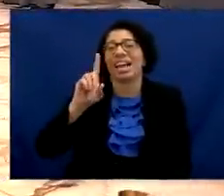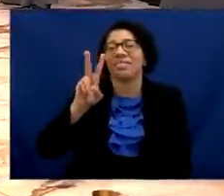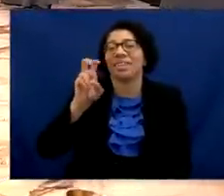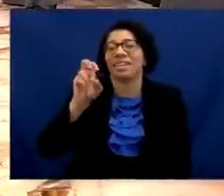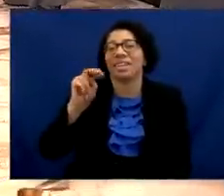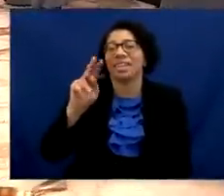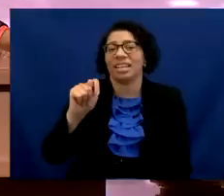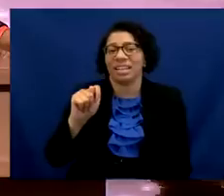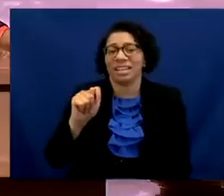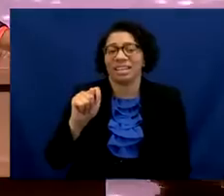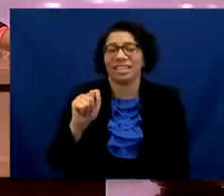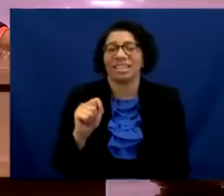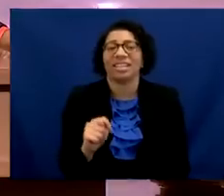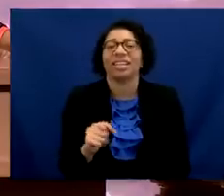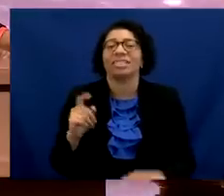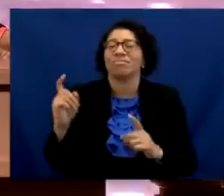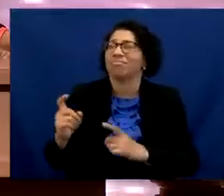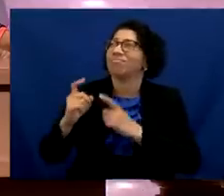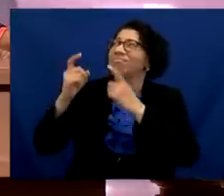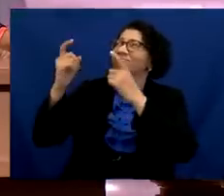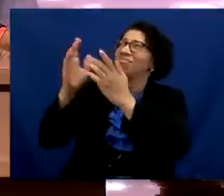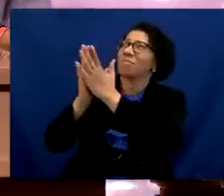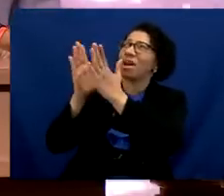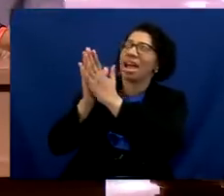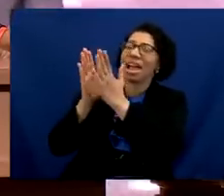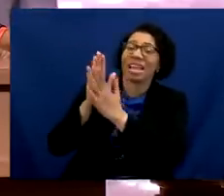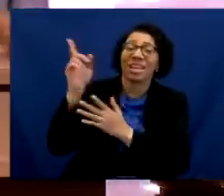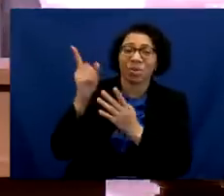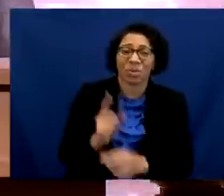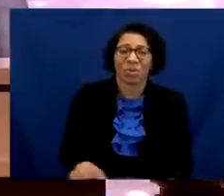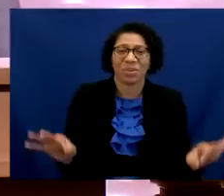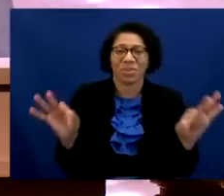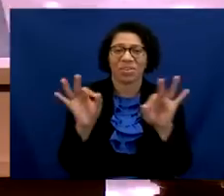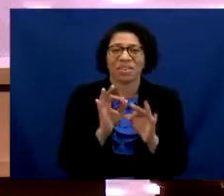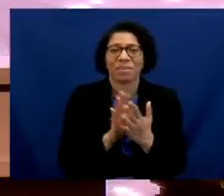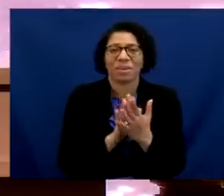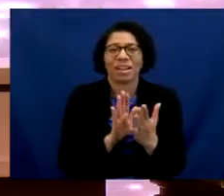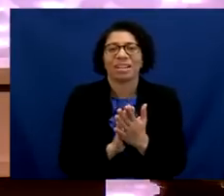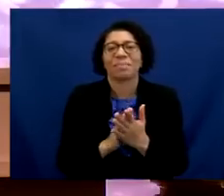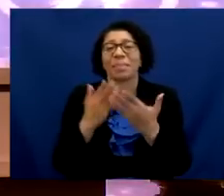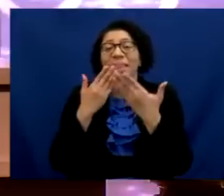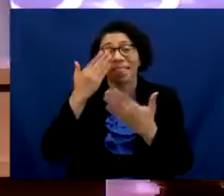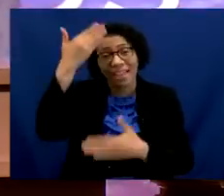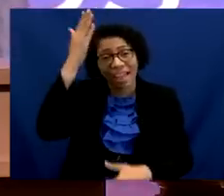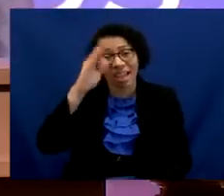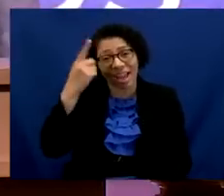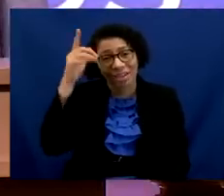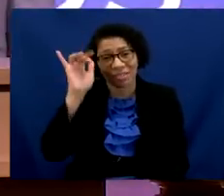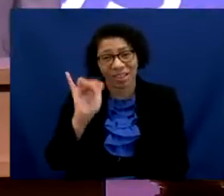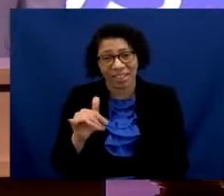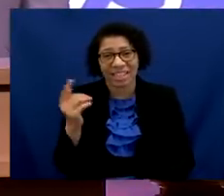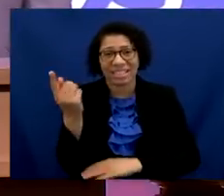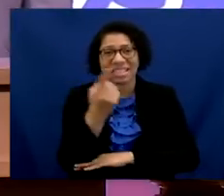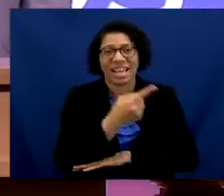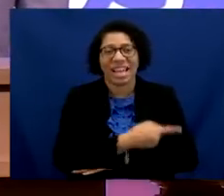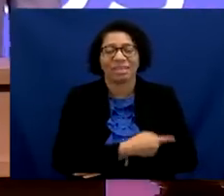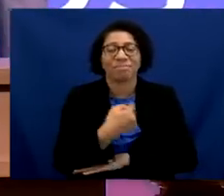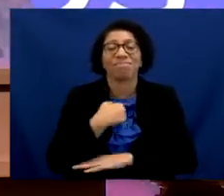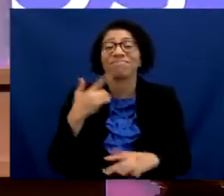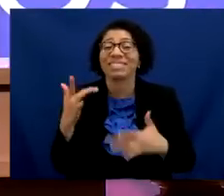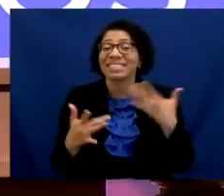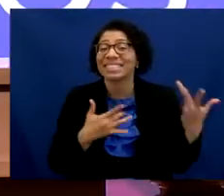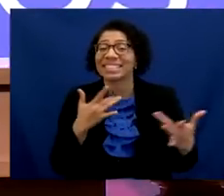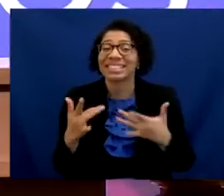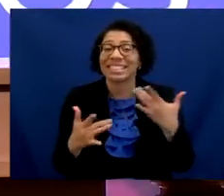great God who is worthy to be praised. We thank God for Jesus on this Lord's Day. And I am delighted to